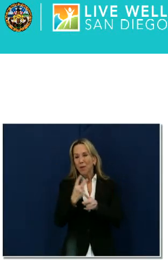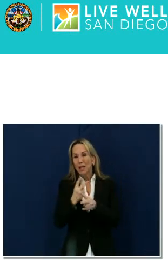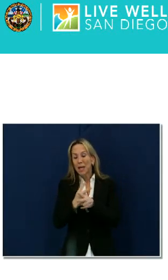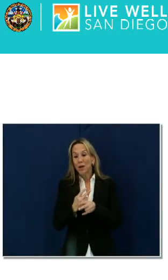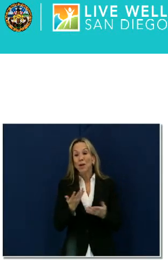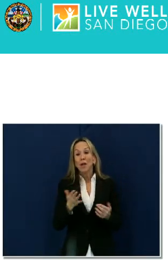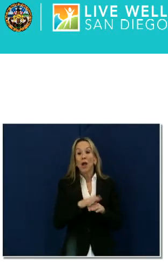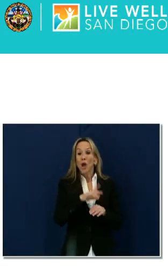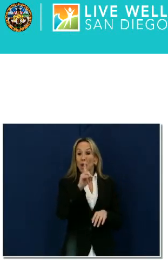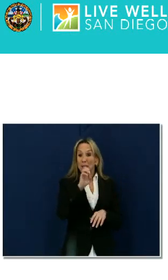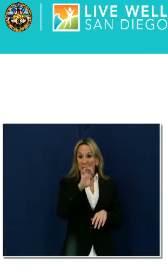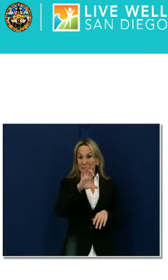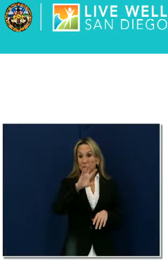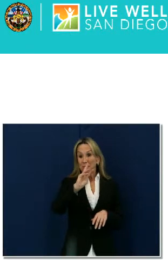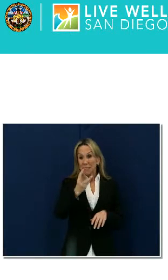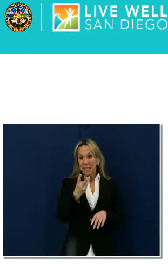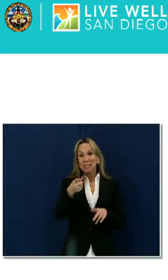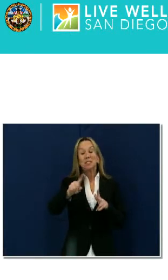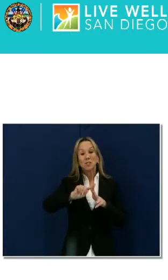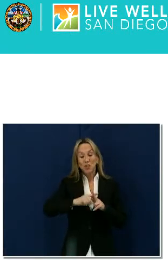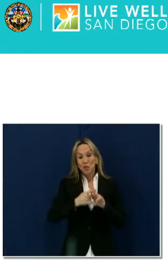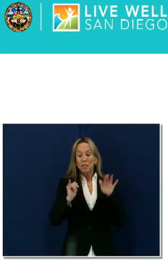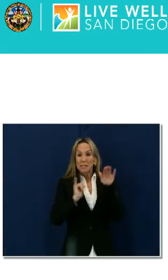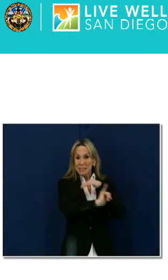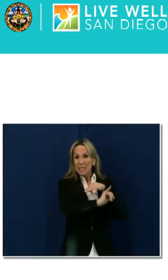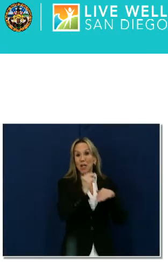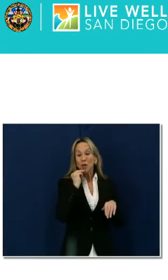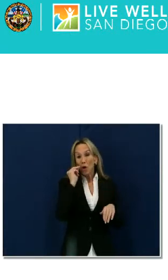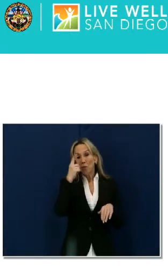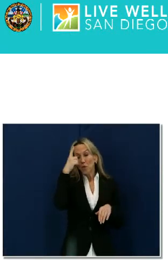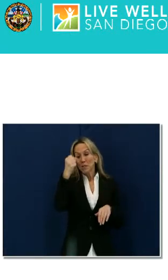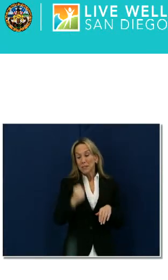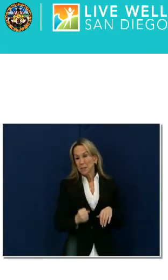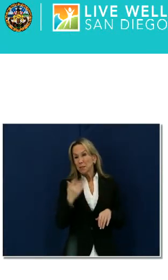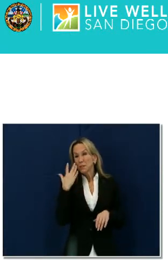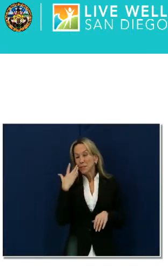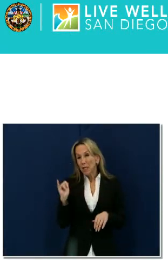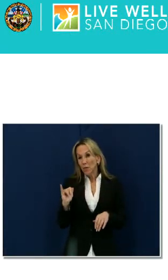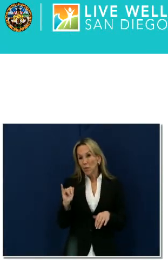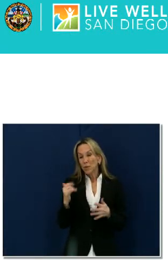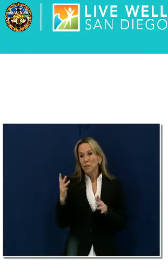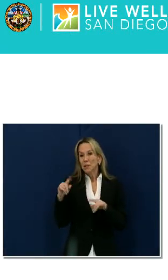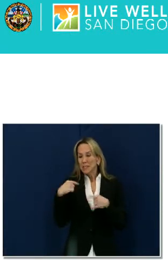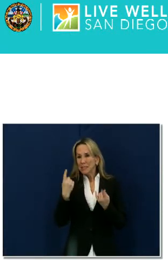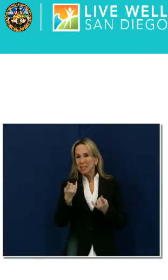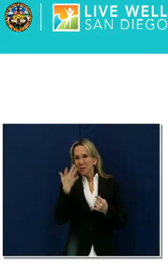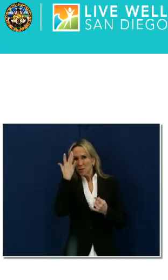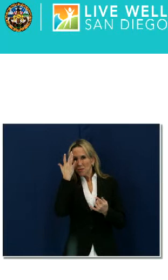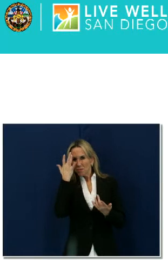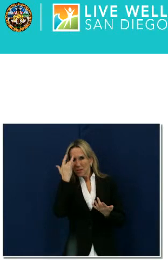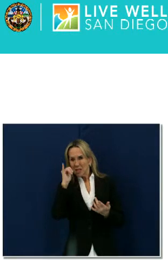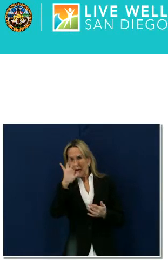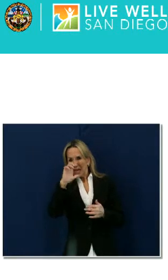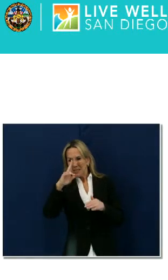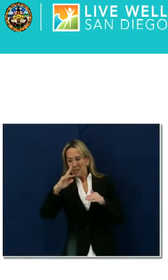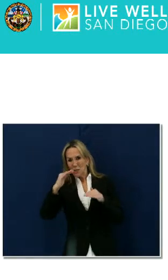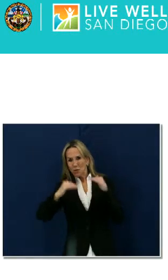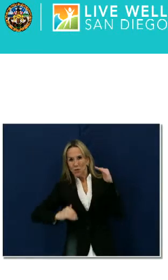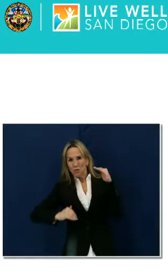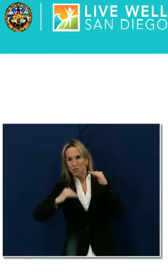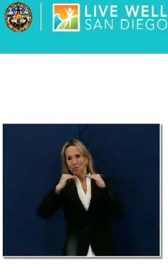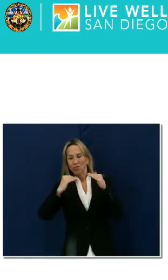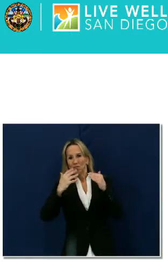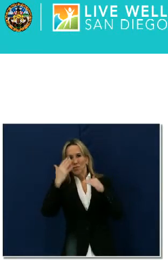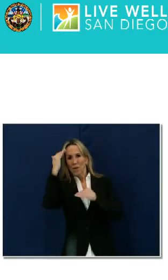regional stay-at-home order went into effect for Southern California region since the ICU capacity was less than